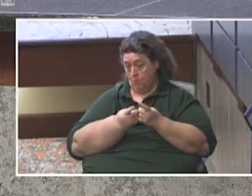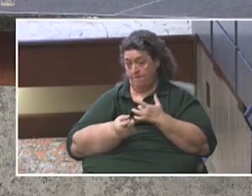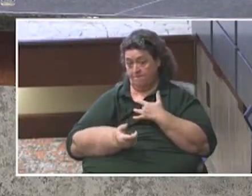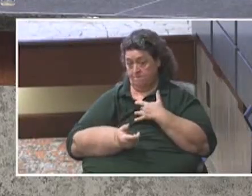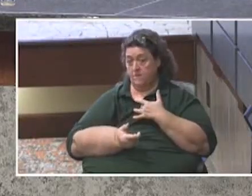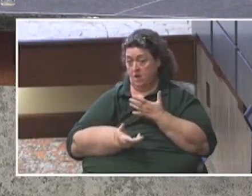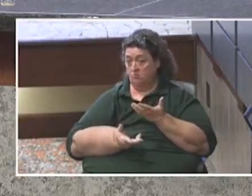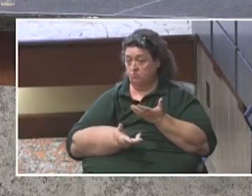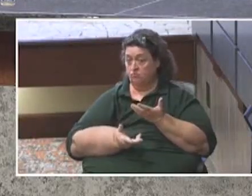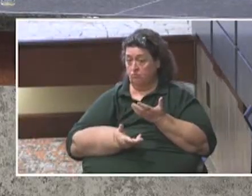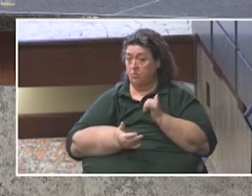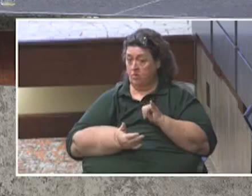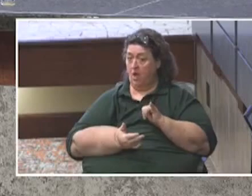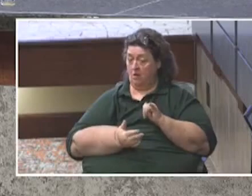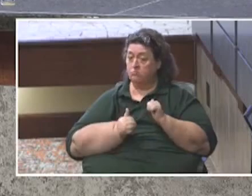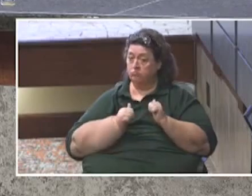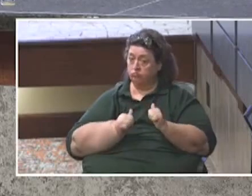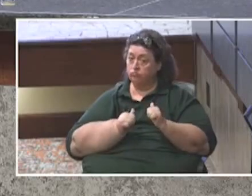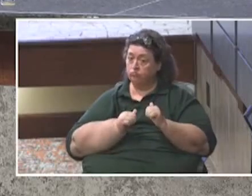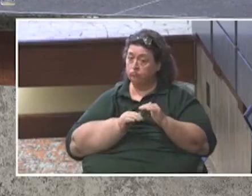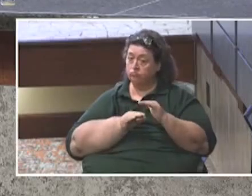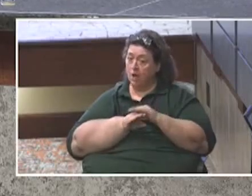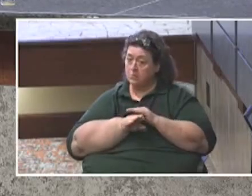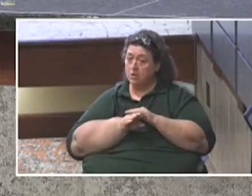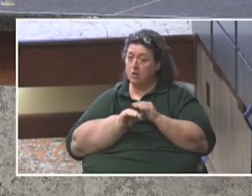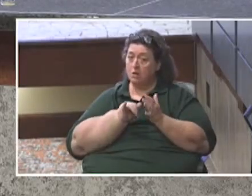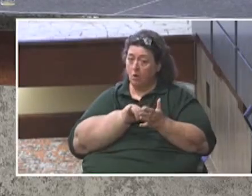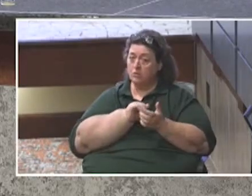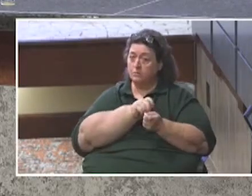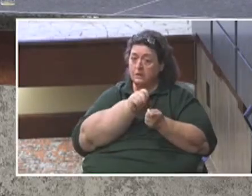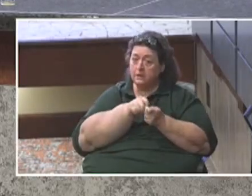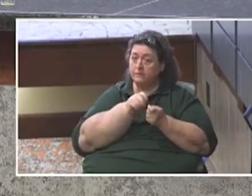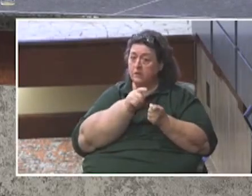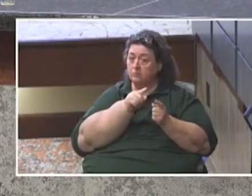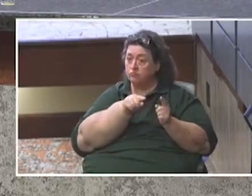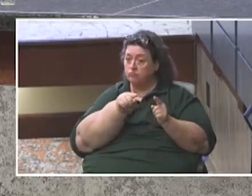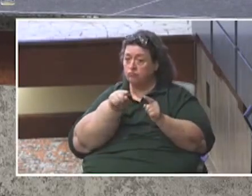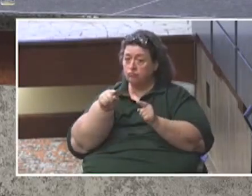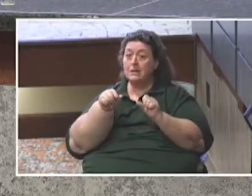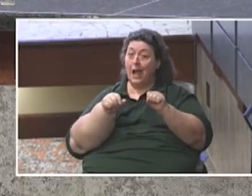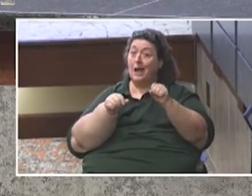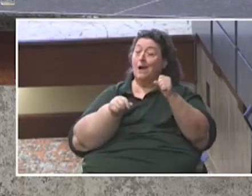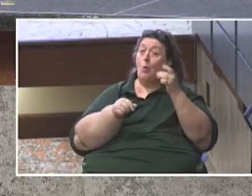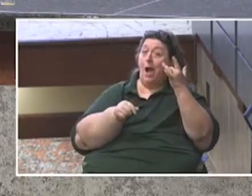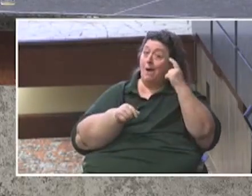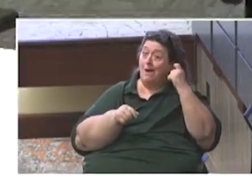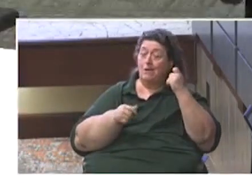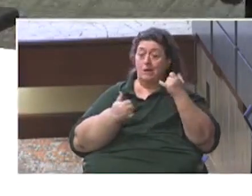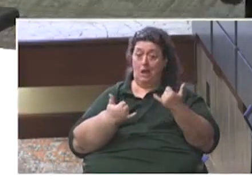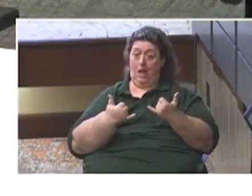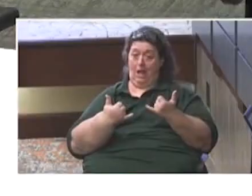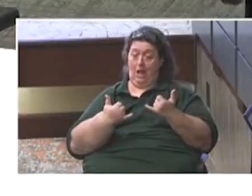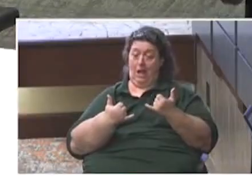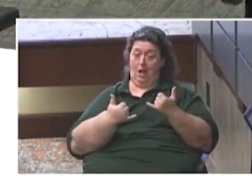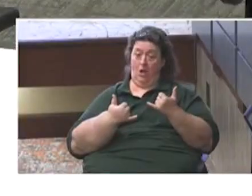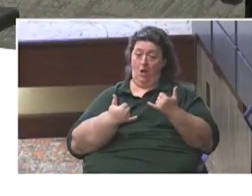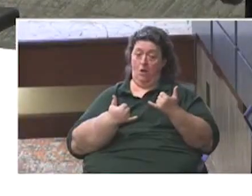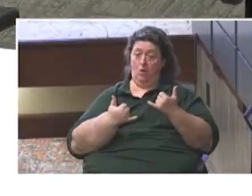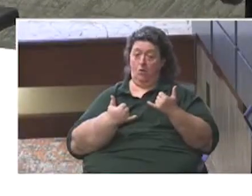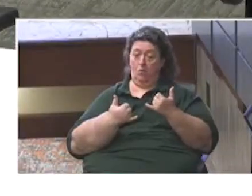that this is acceptable for these particular instances? Yes, because right now, given